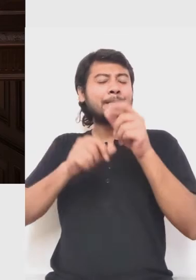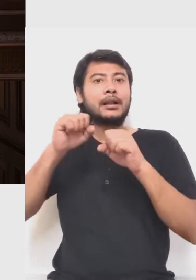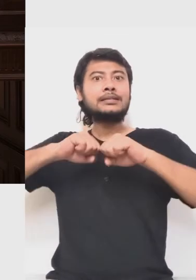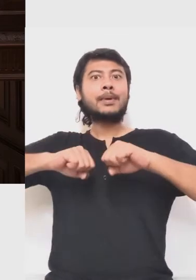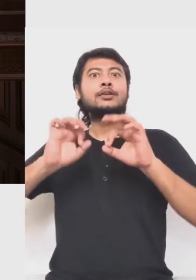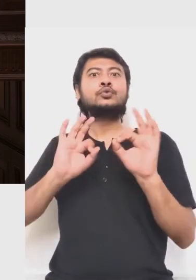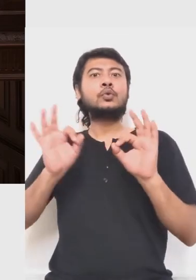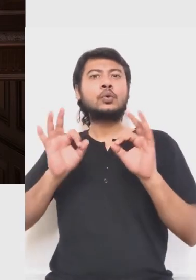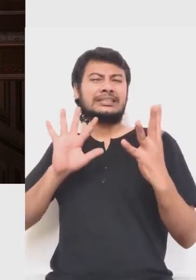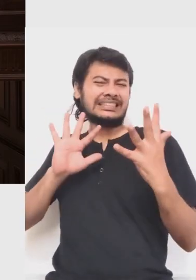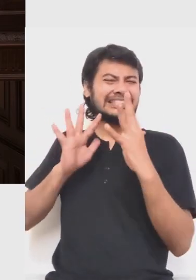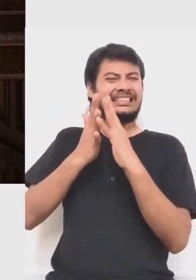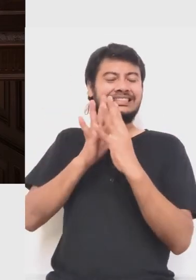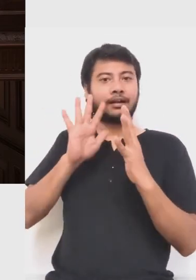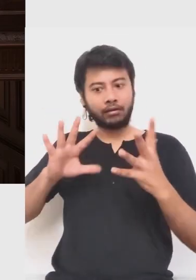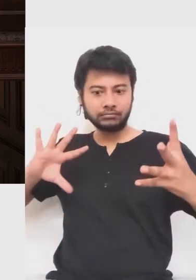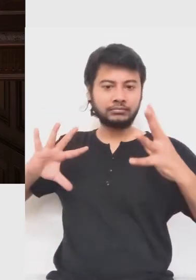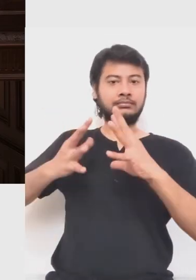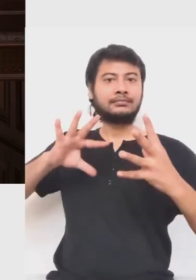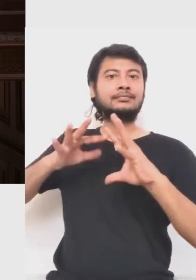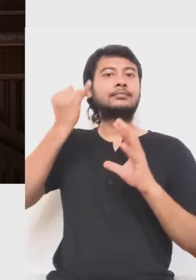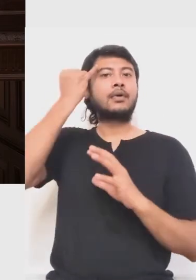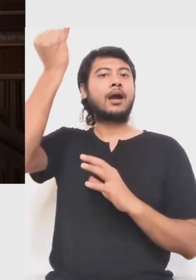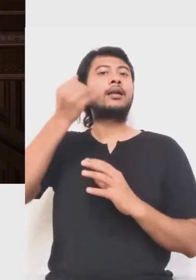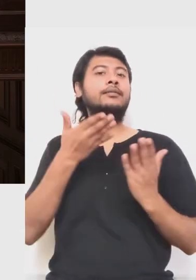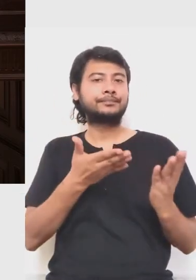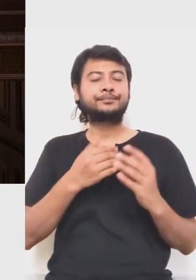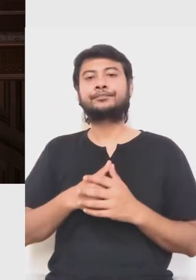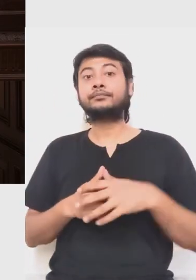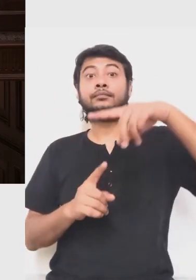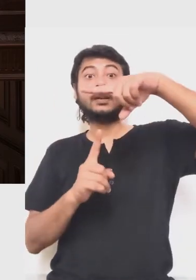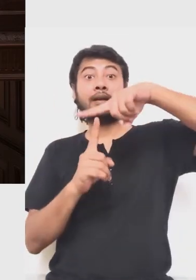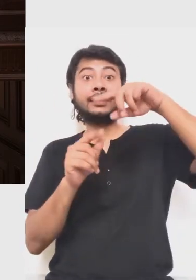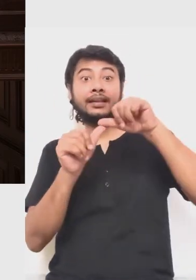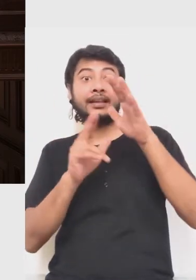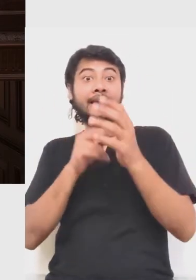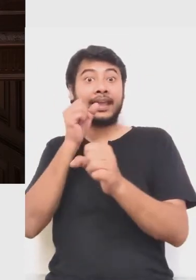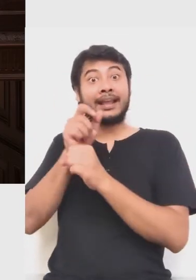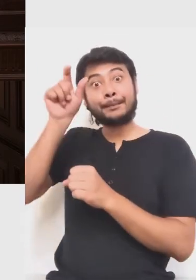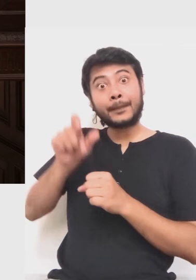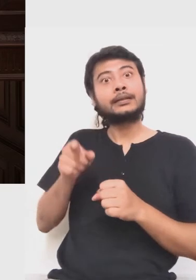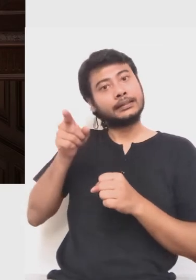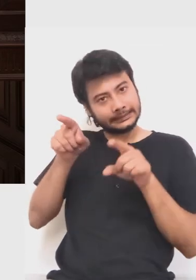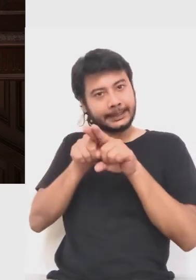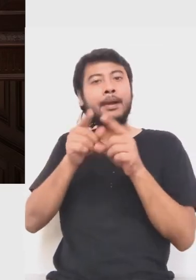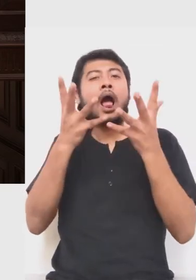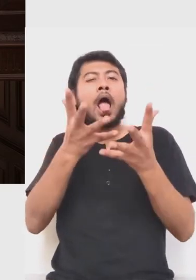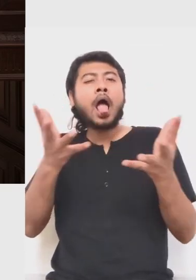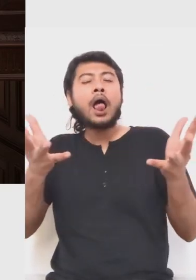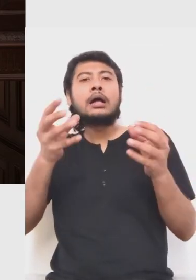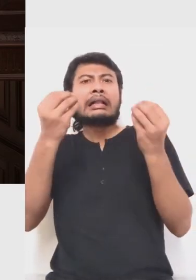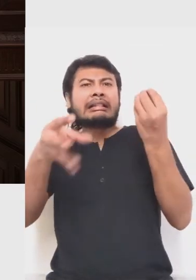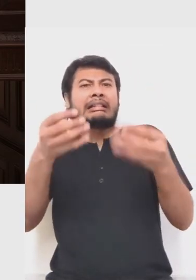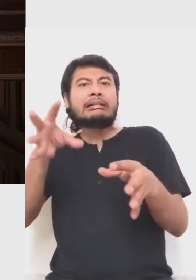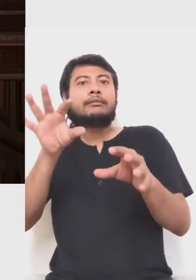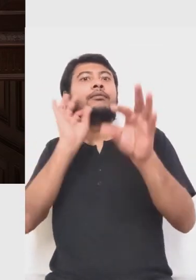has also been interested in leftover or discarded materials. In 1971, while he was studying in Birmingham